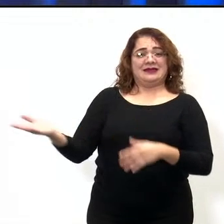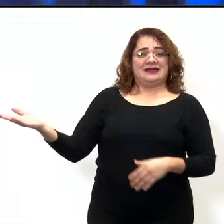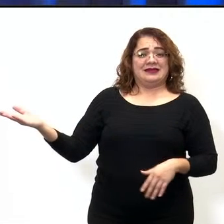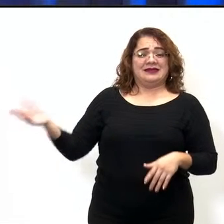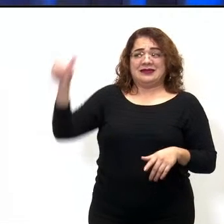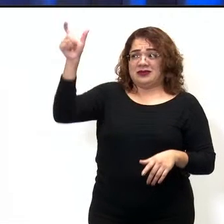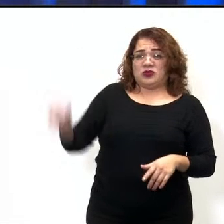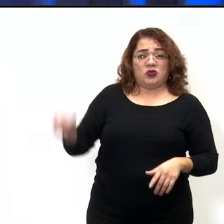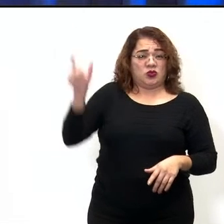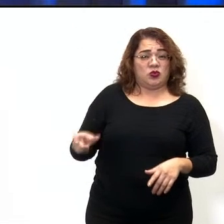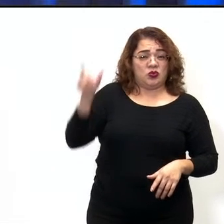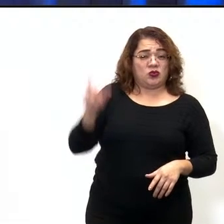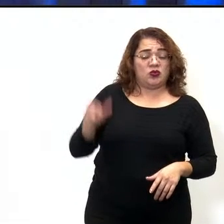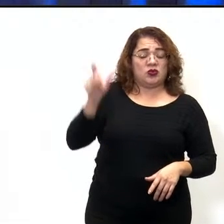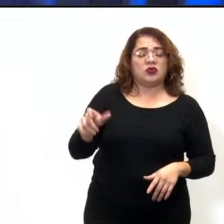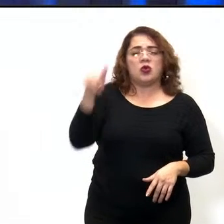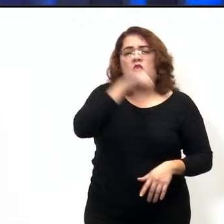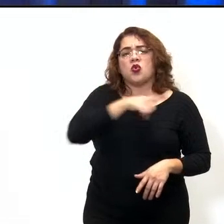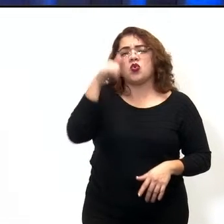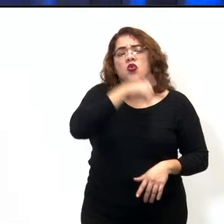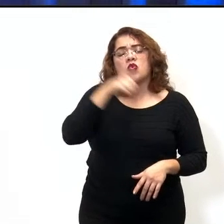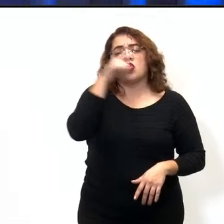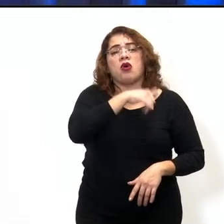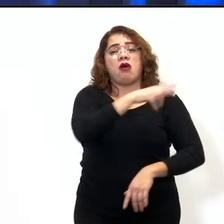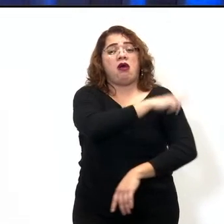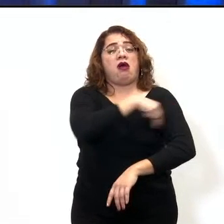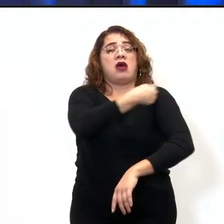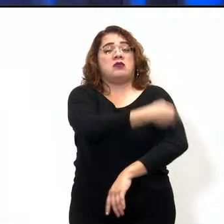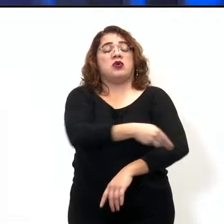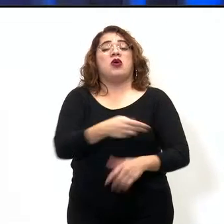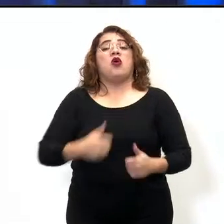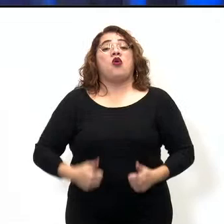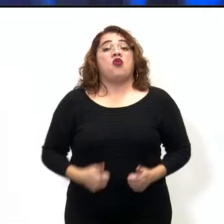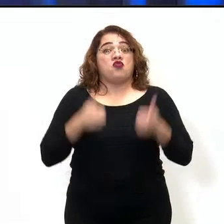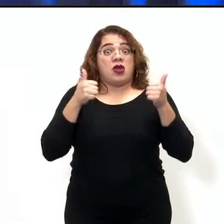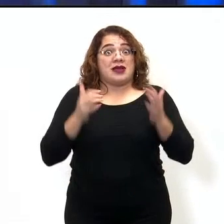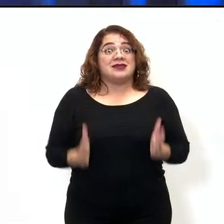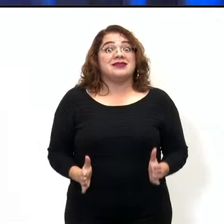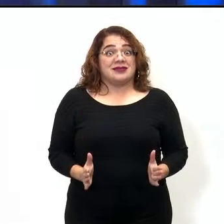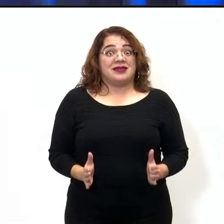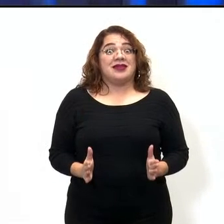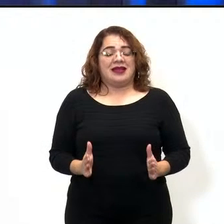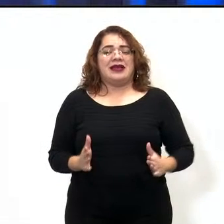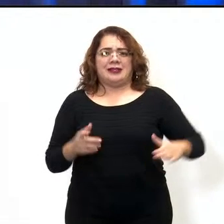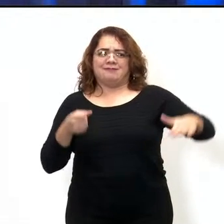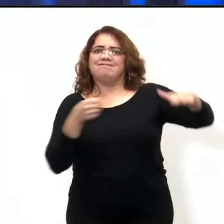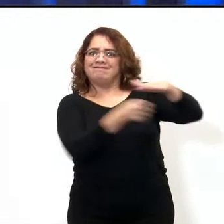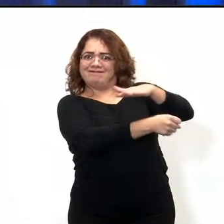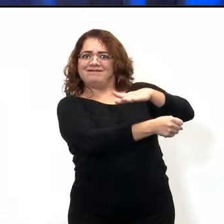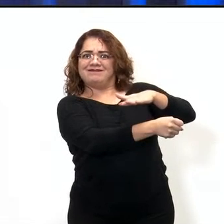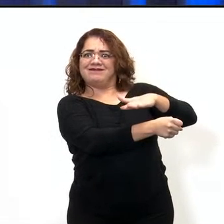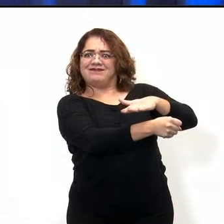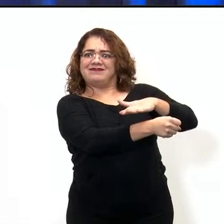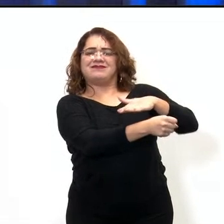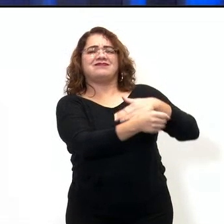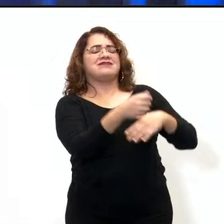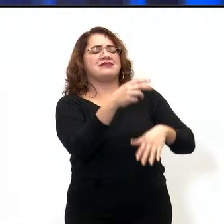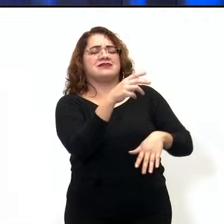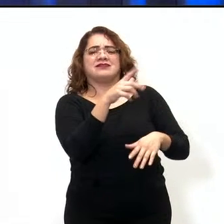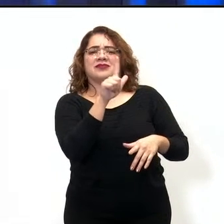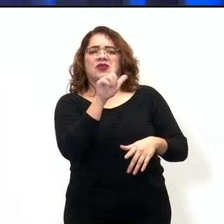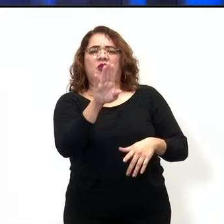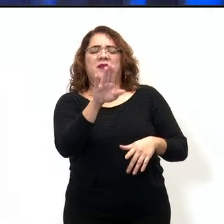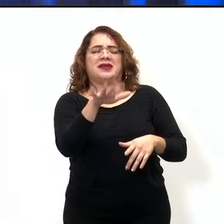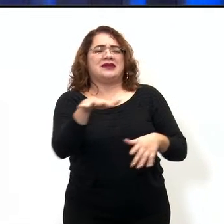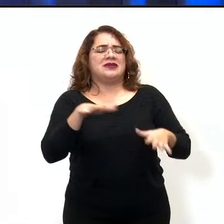has happened. Our hospitalized residents have dramatically increased. Our Long Beach area hospitals